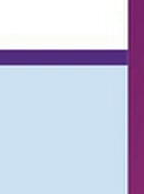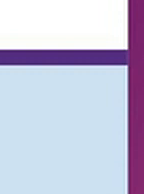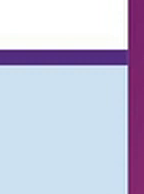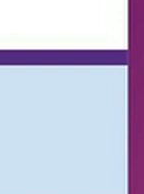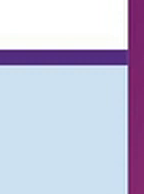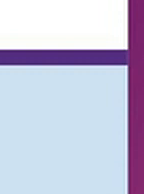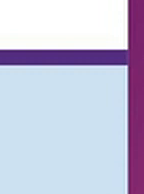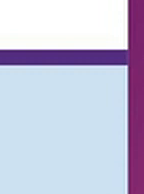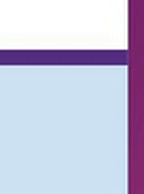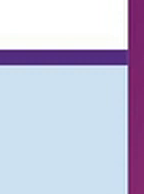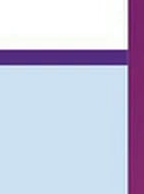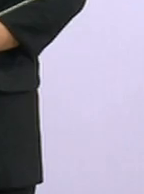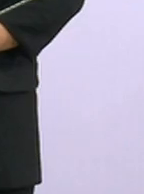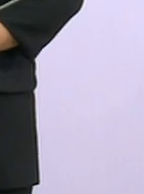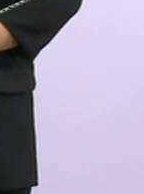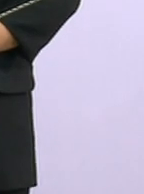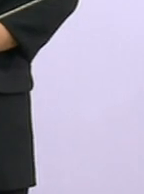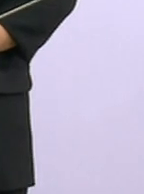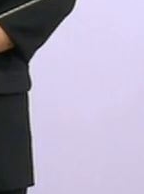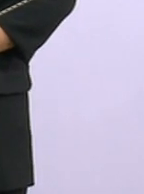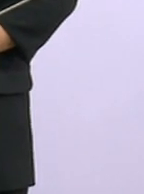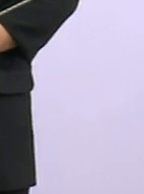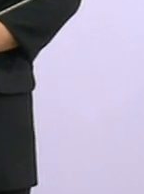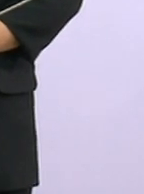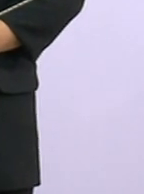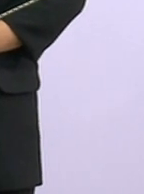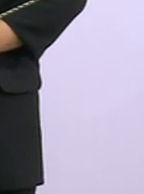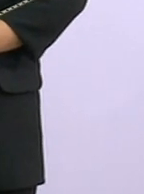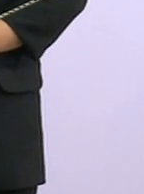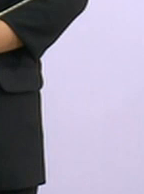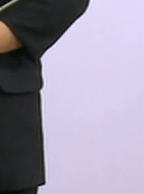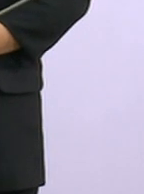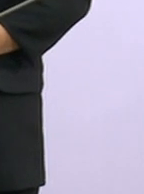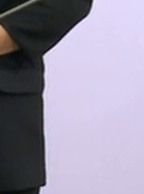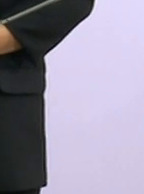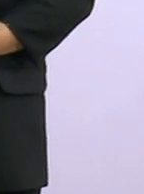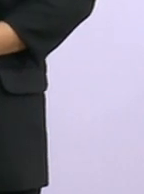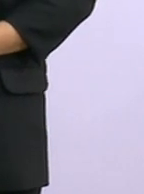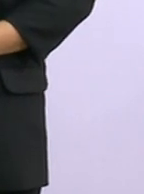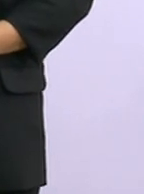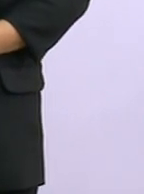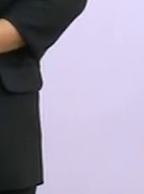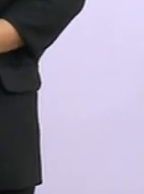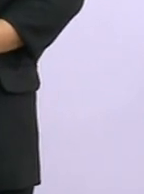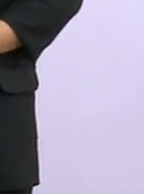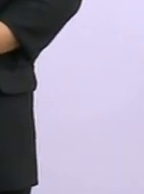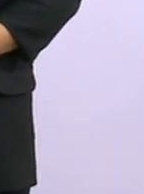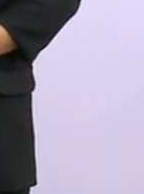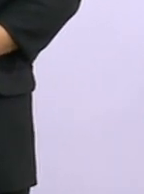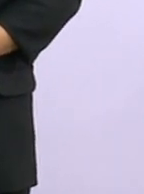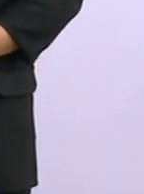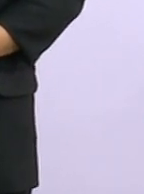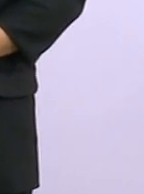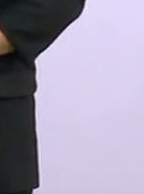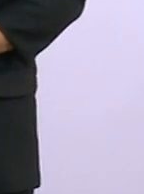after weeks of trying. Swimming and sailing types of sport gave way for the formation of the idiom out of